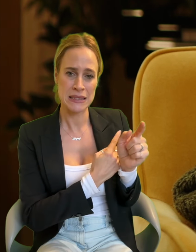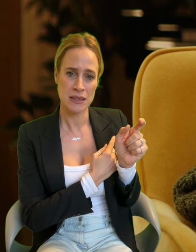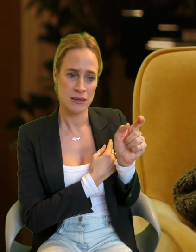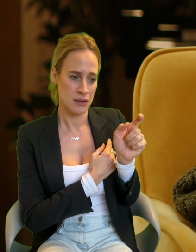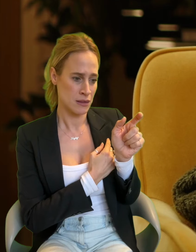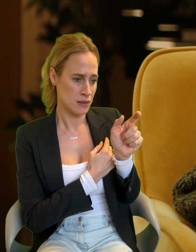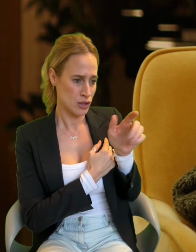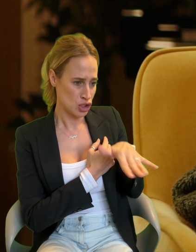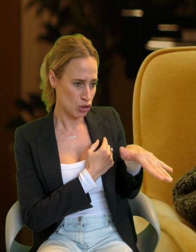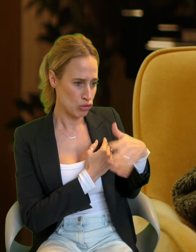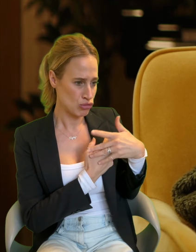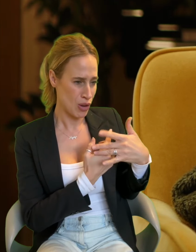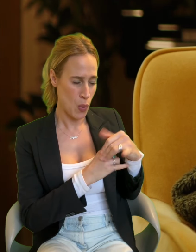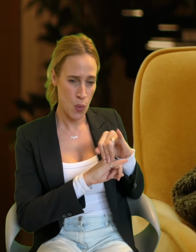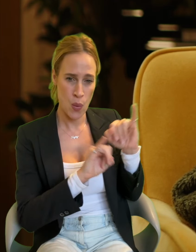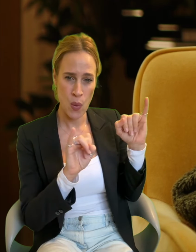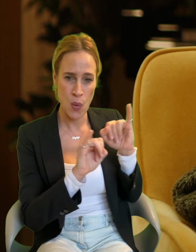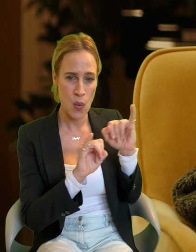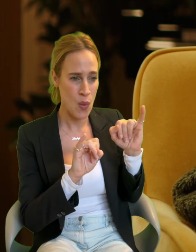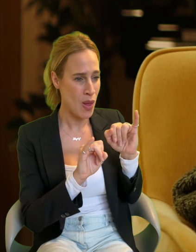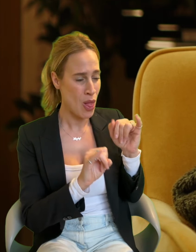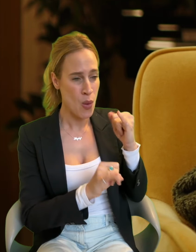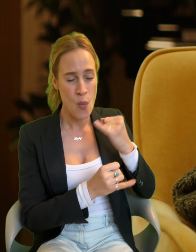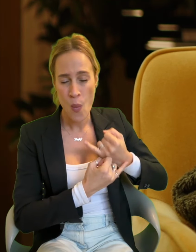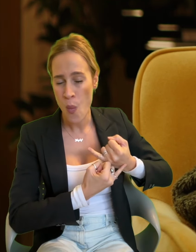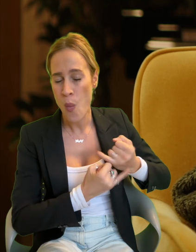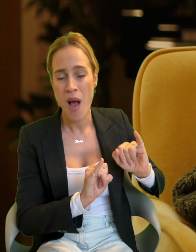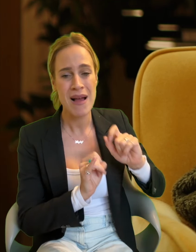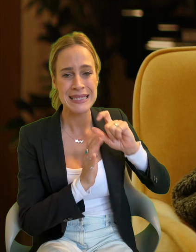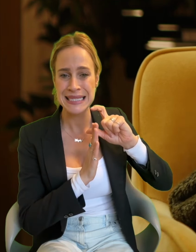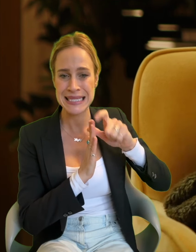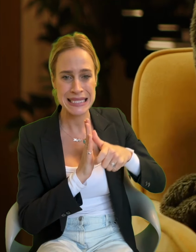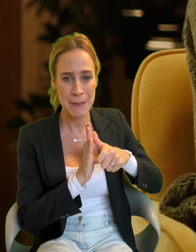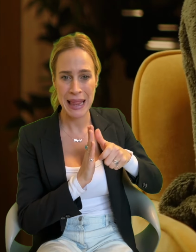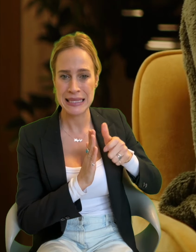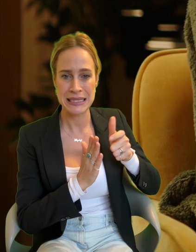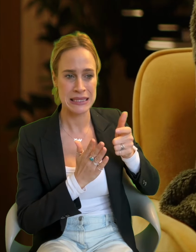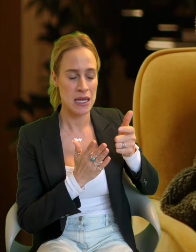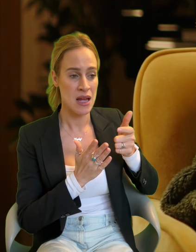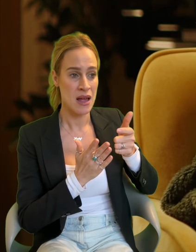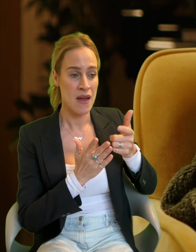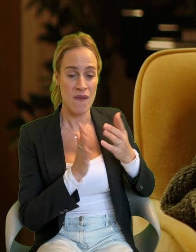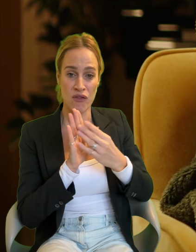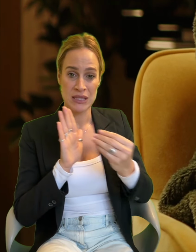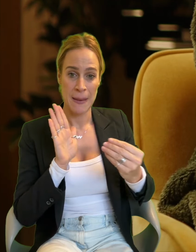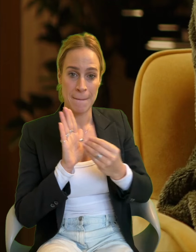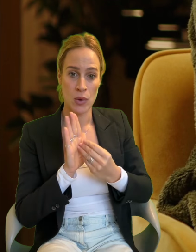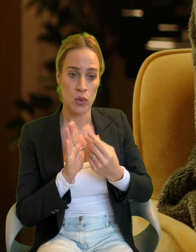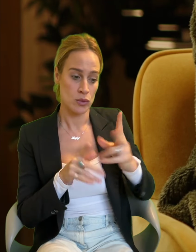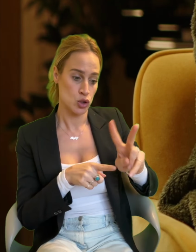hand and start to life, some of the worst disabilities. I trained a little boy 2 weeks